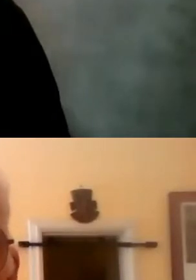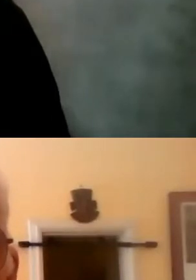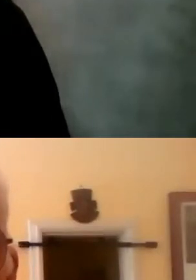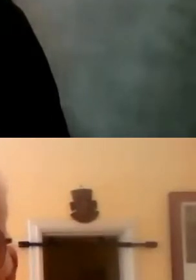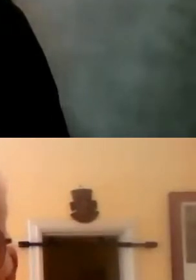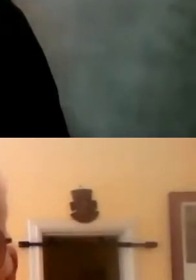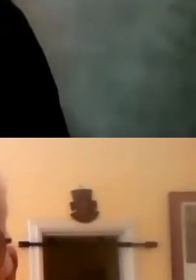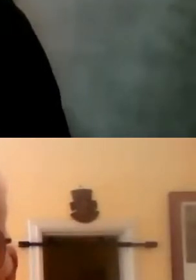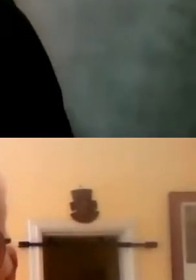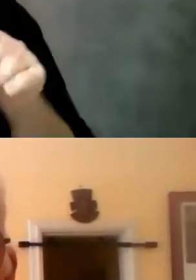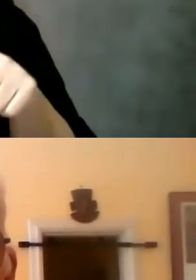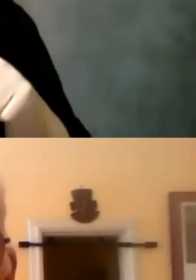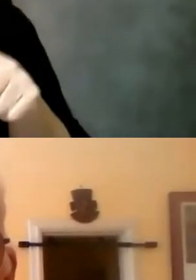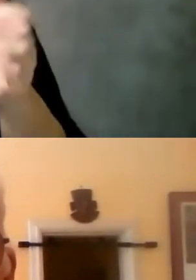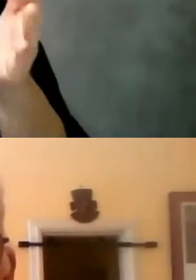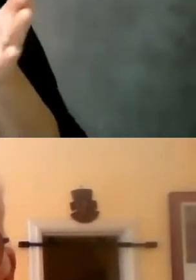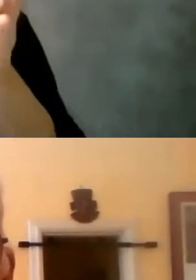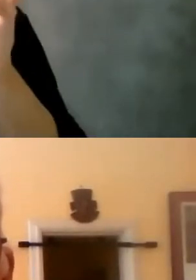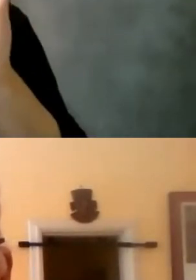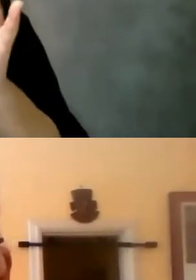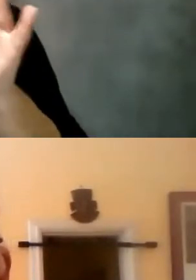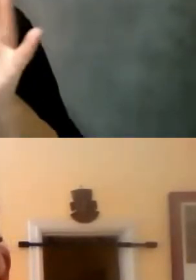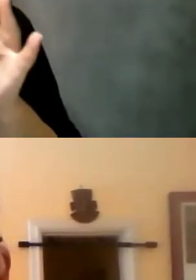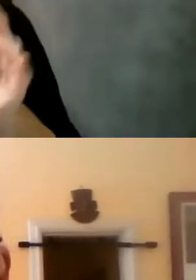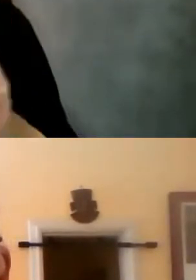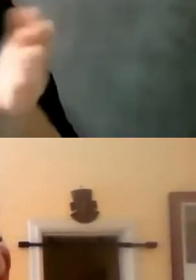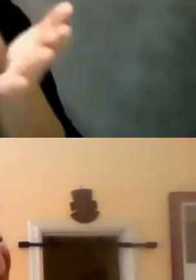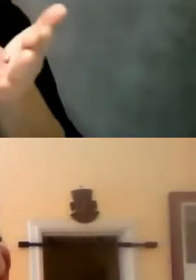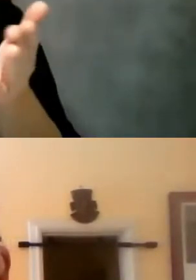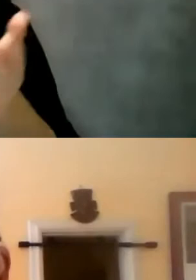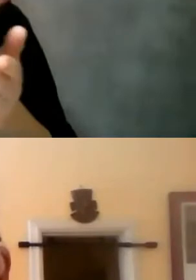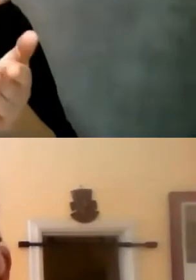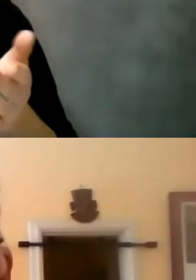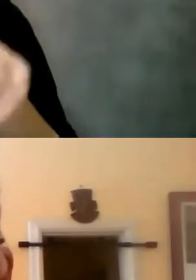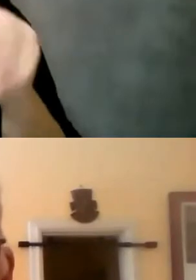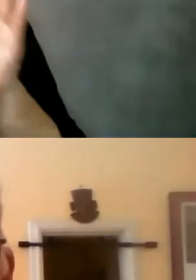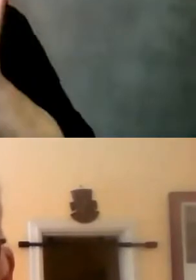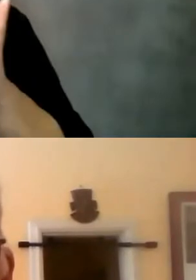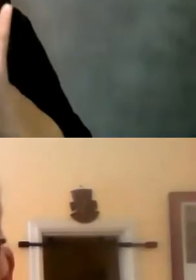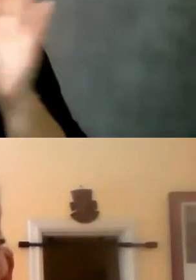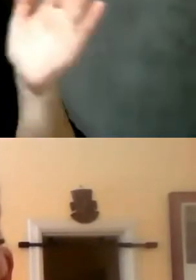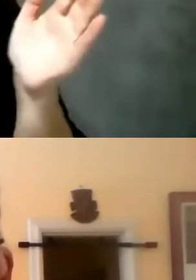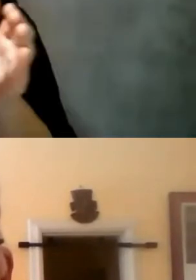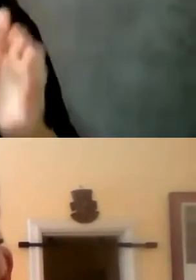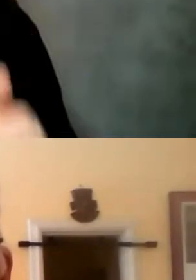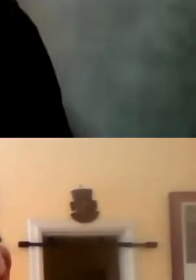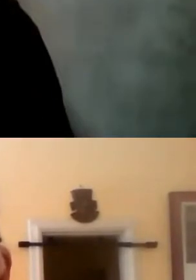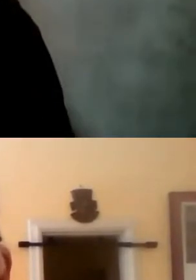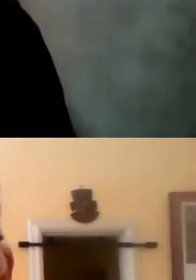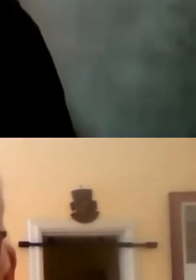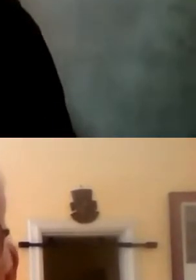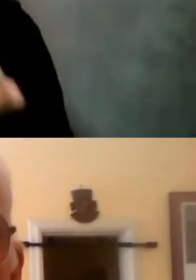could you also talk again about, repeat a few things about an example of small bias